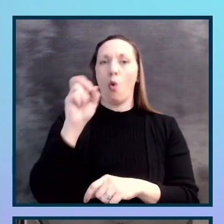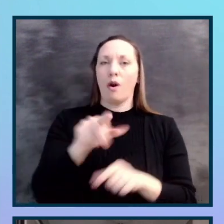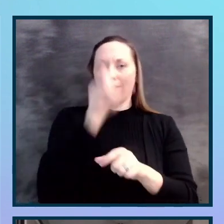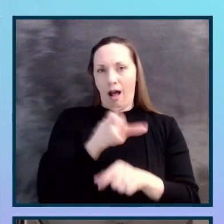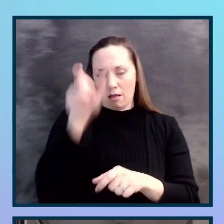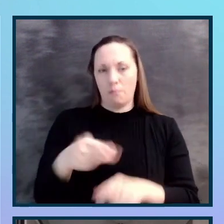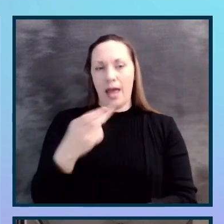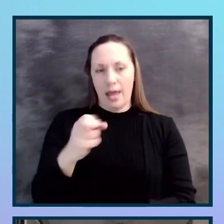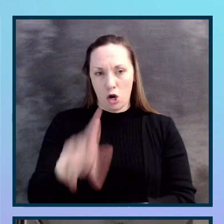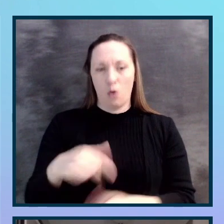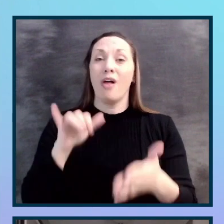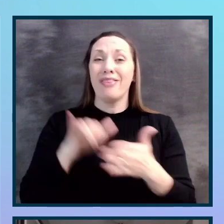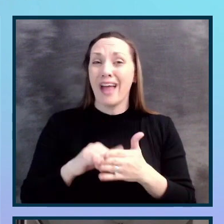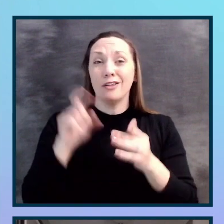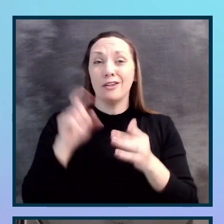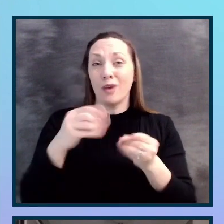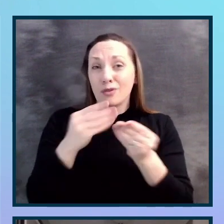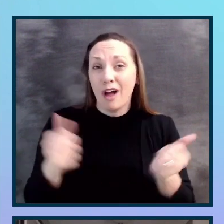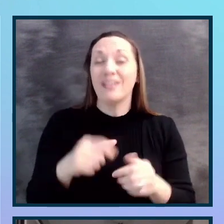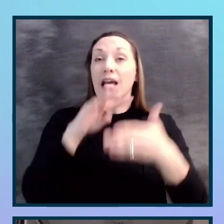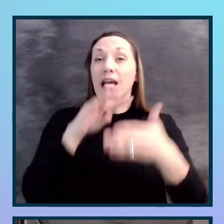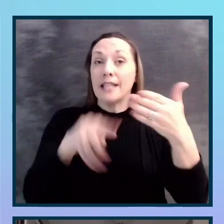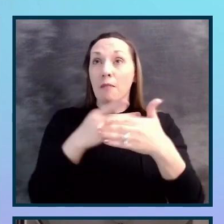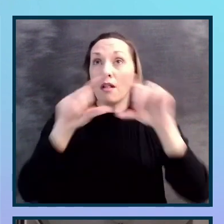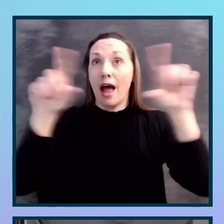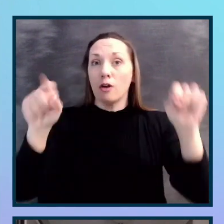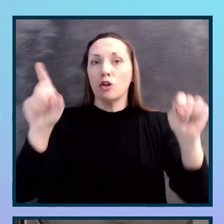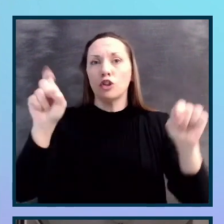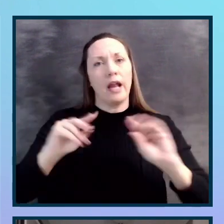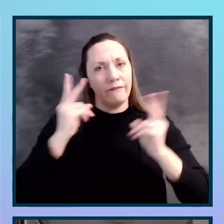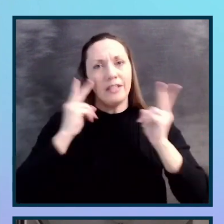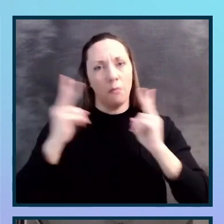is trying to solve is that table header elements should always have visible text.